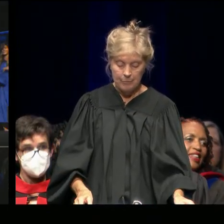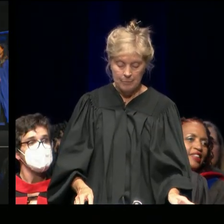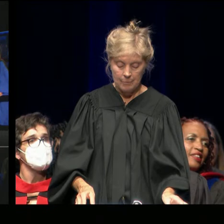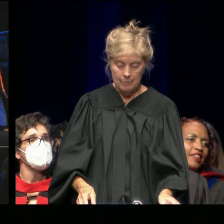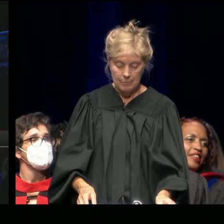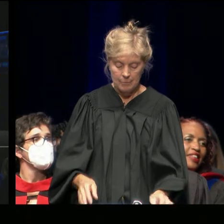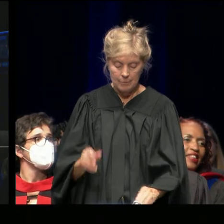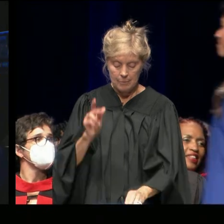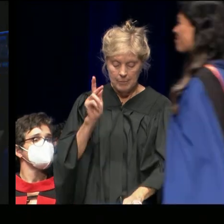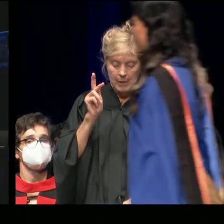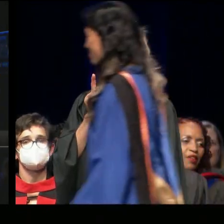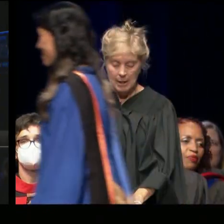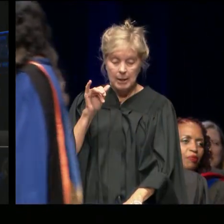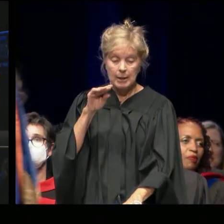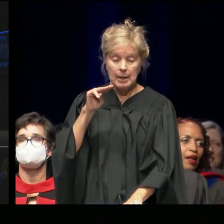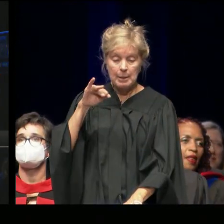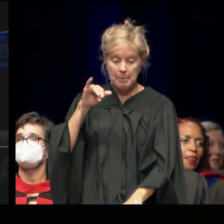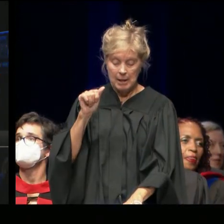Kimia Zolfagari.